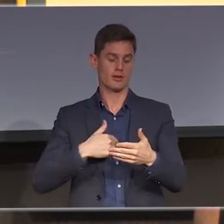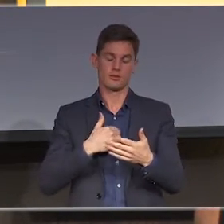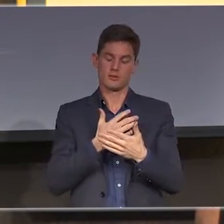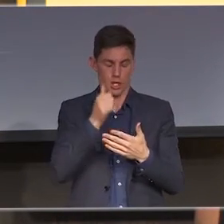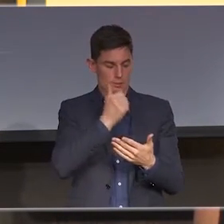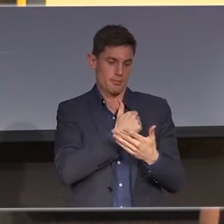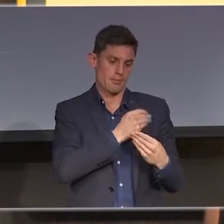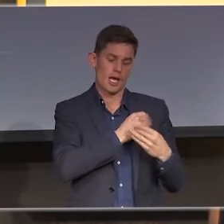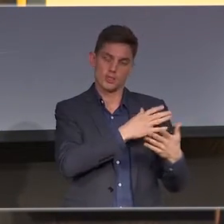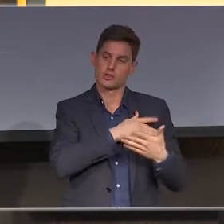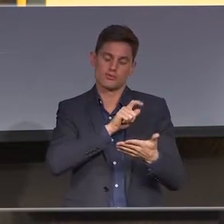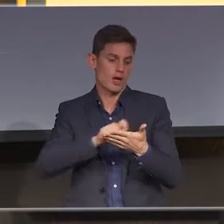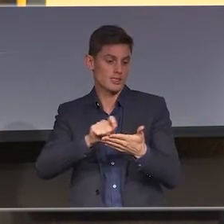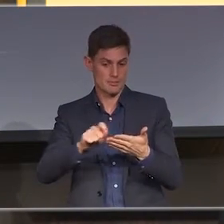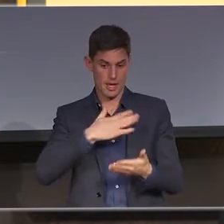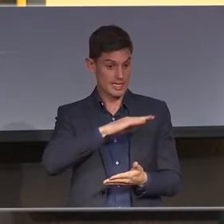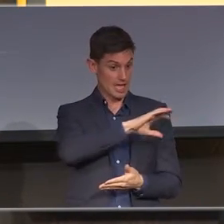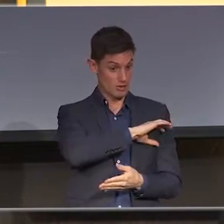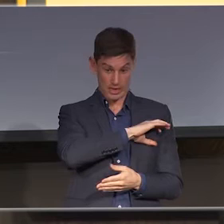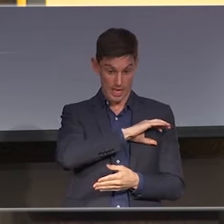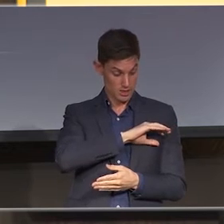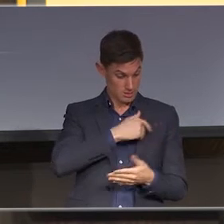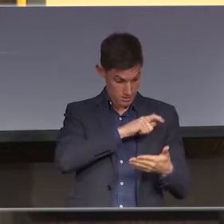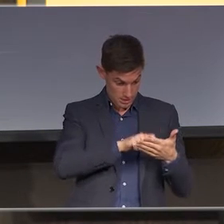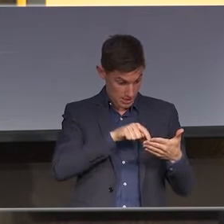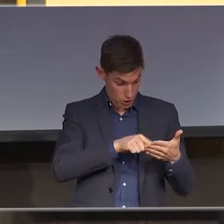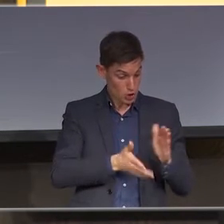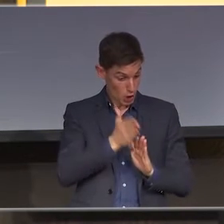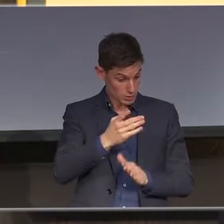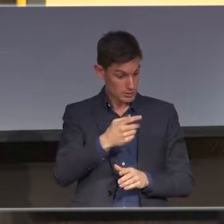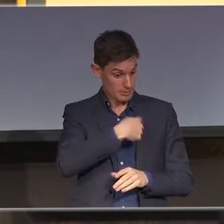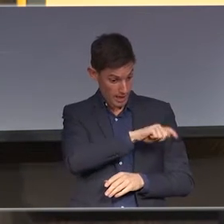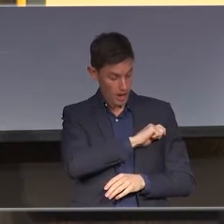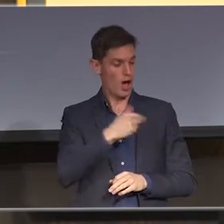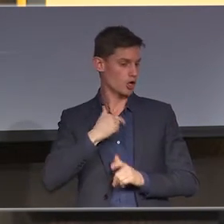and if my character has to go to Spain, then I have to go to Spain and research.